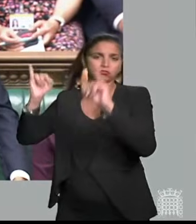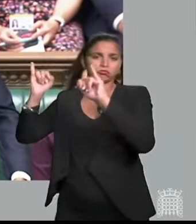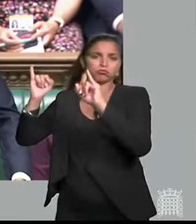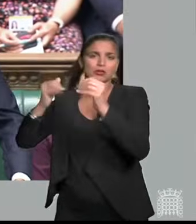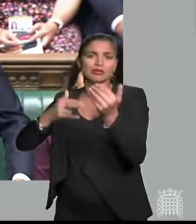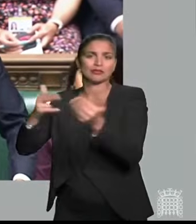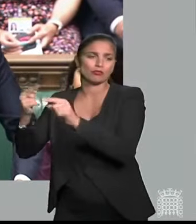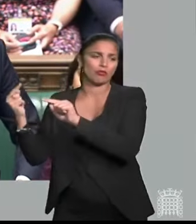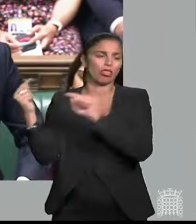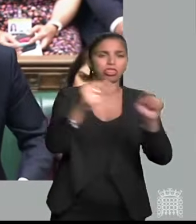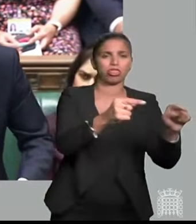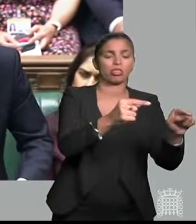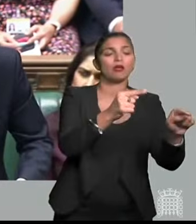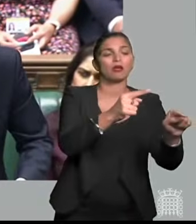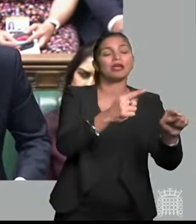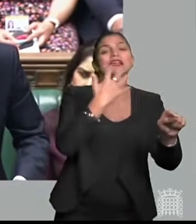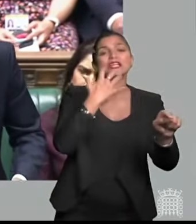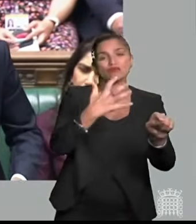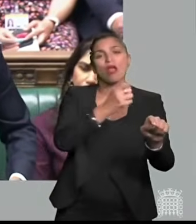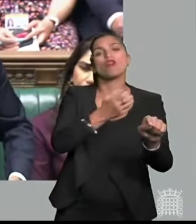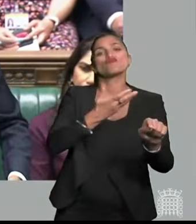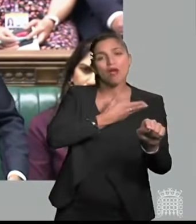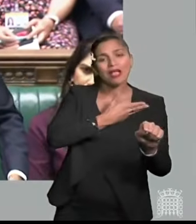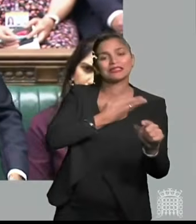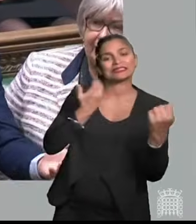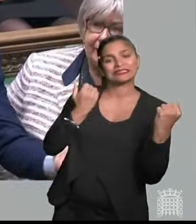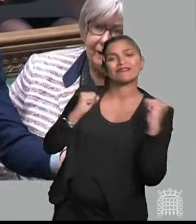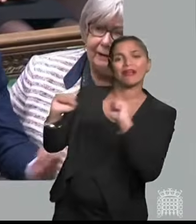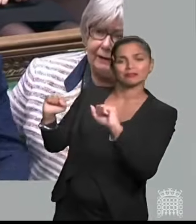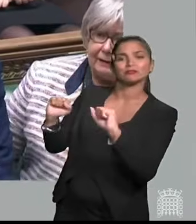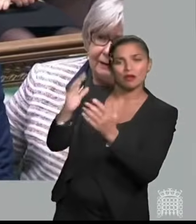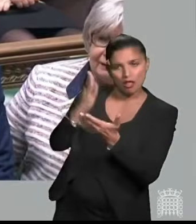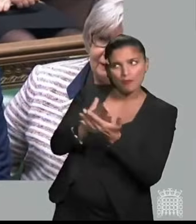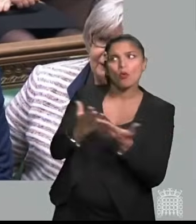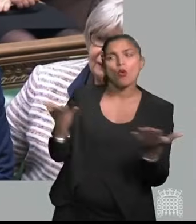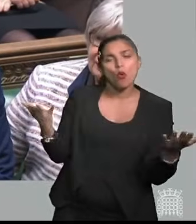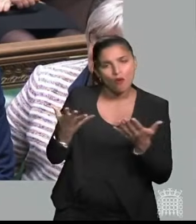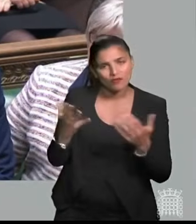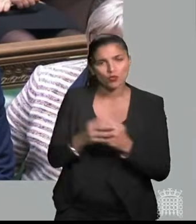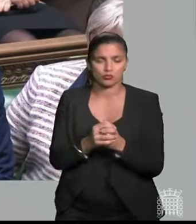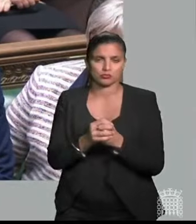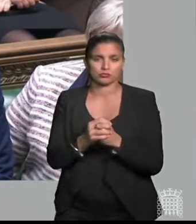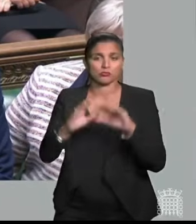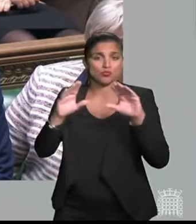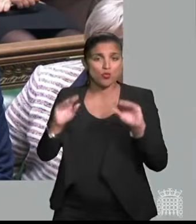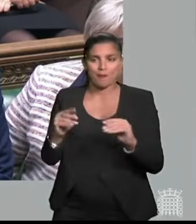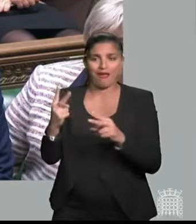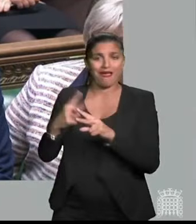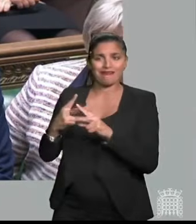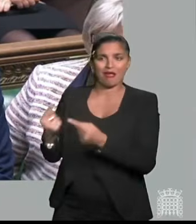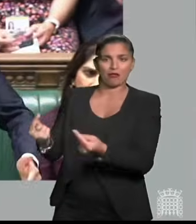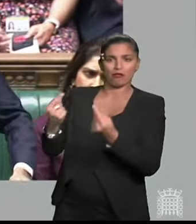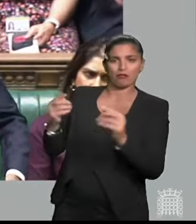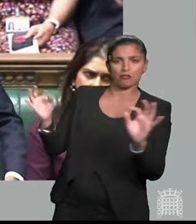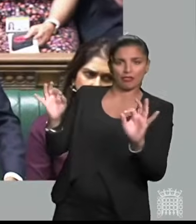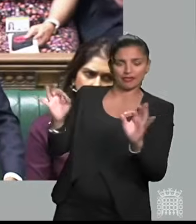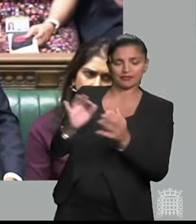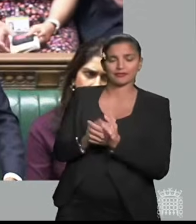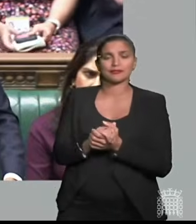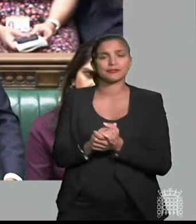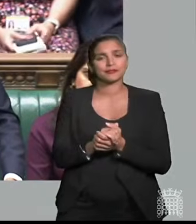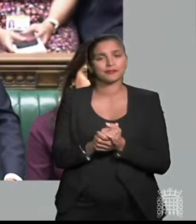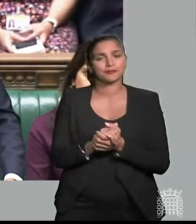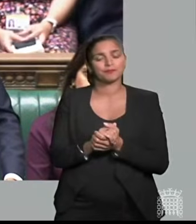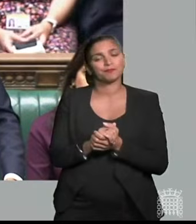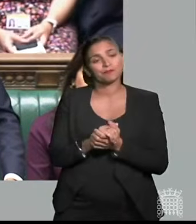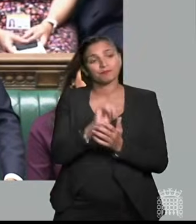Israel does have a right to defend itself, to root out terrorism and ensure that such an act doesn't happen again. As their President